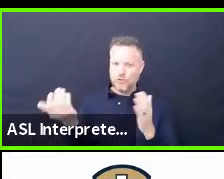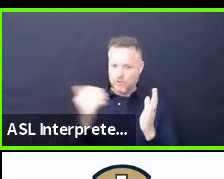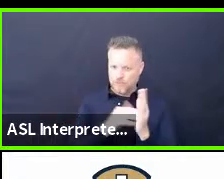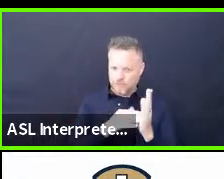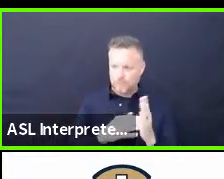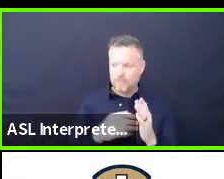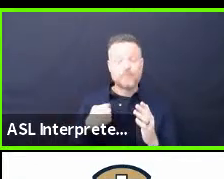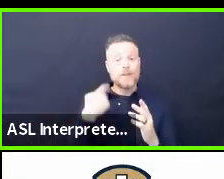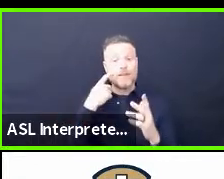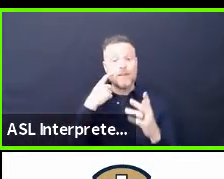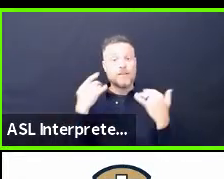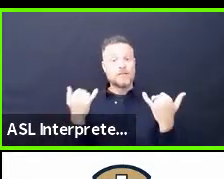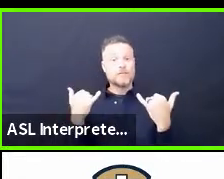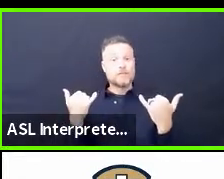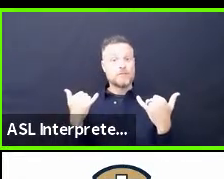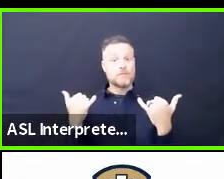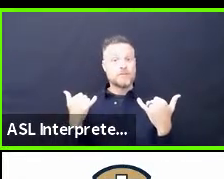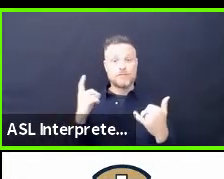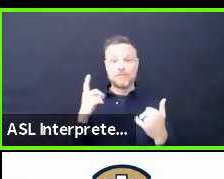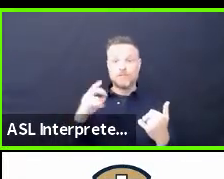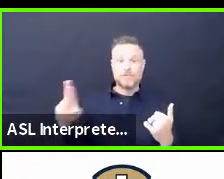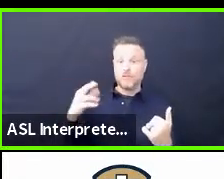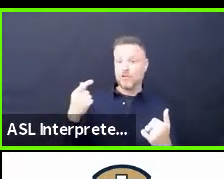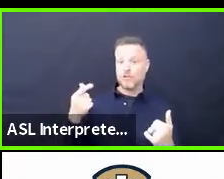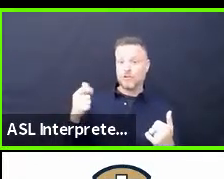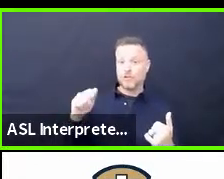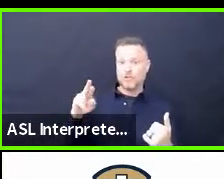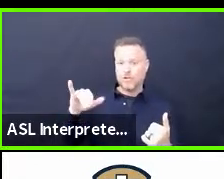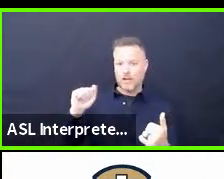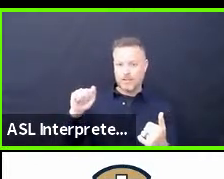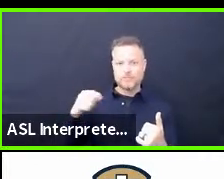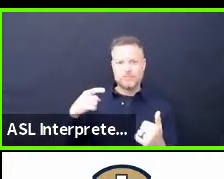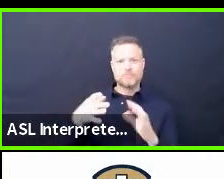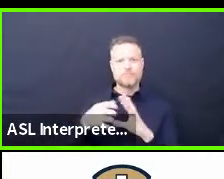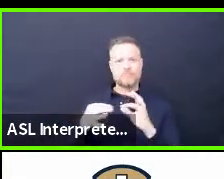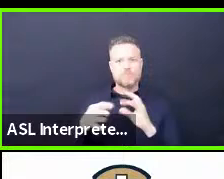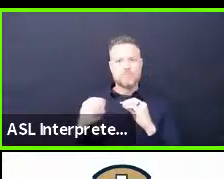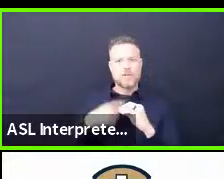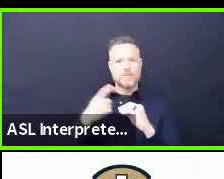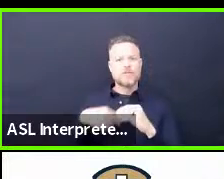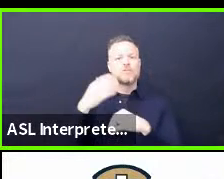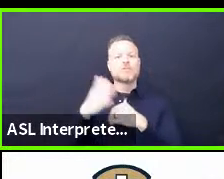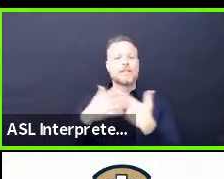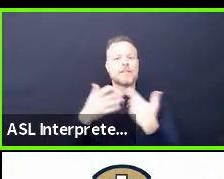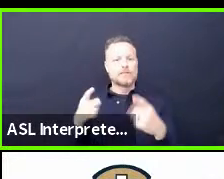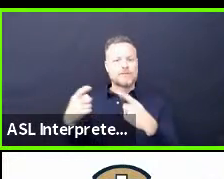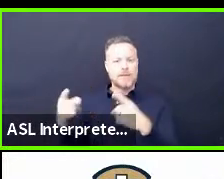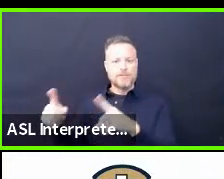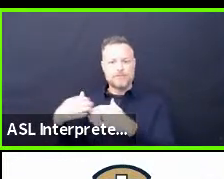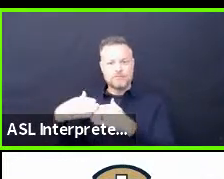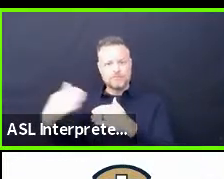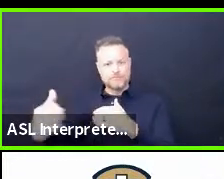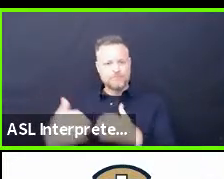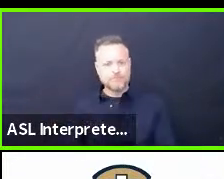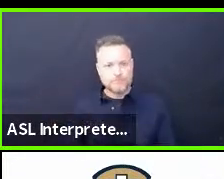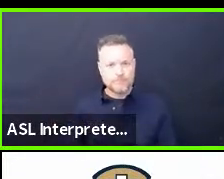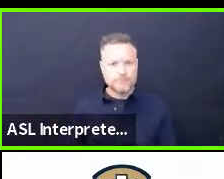think at this point, Dr. Garcia will talk a little bit about next steps and where we go from here.